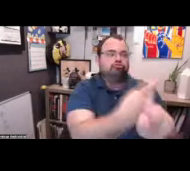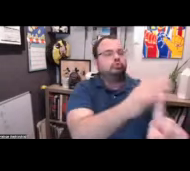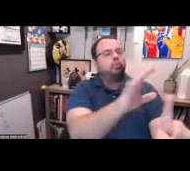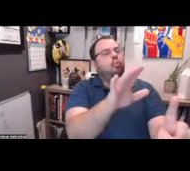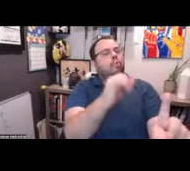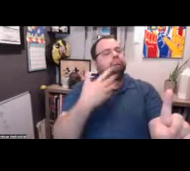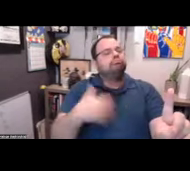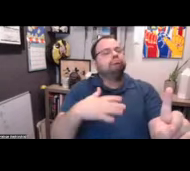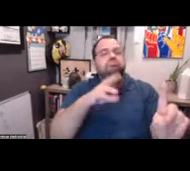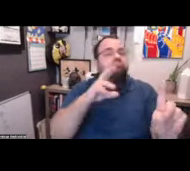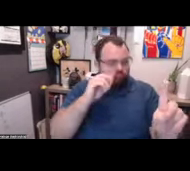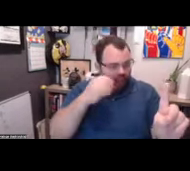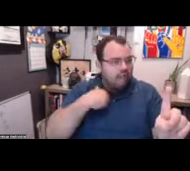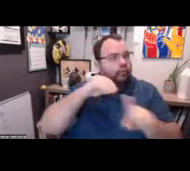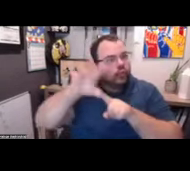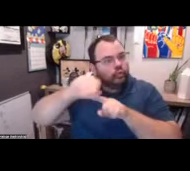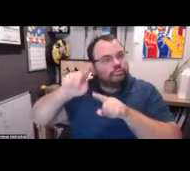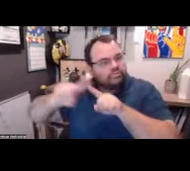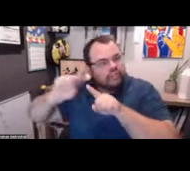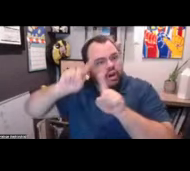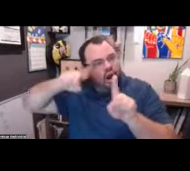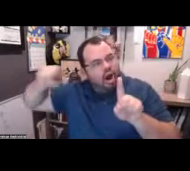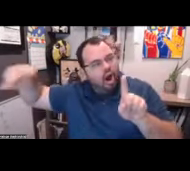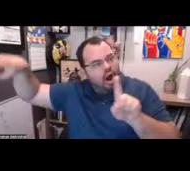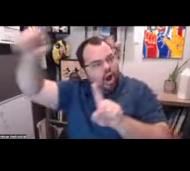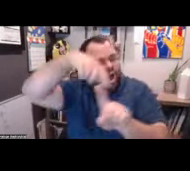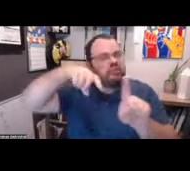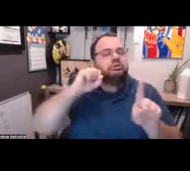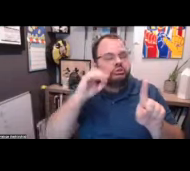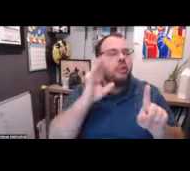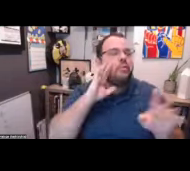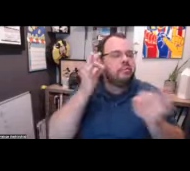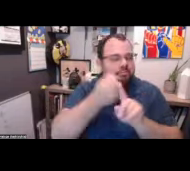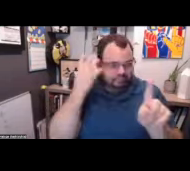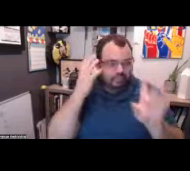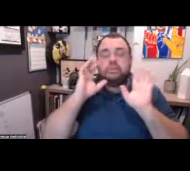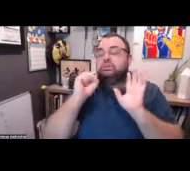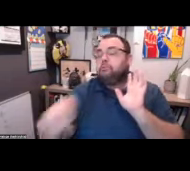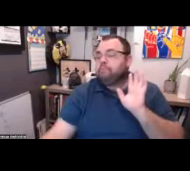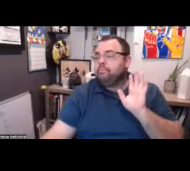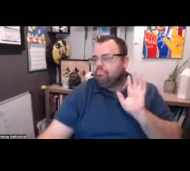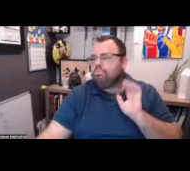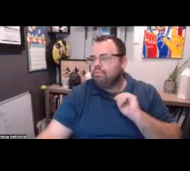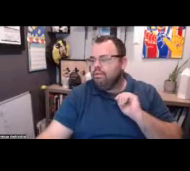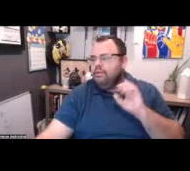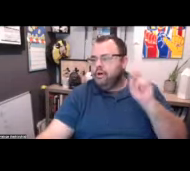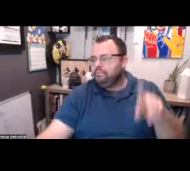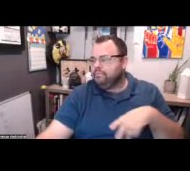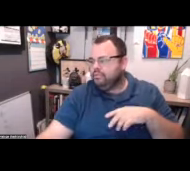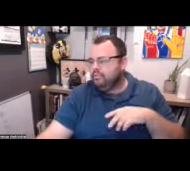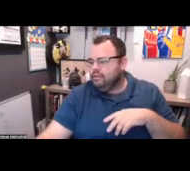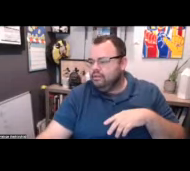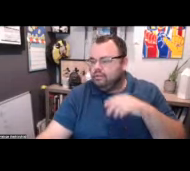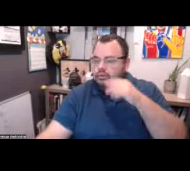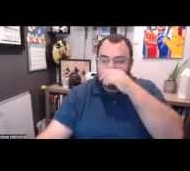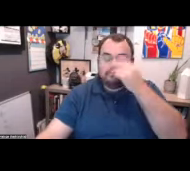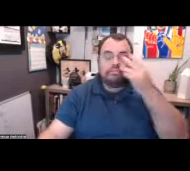aspects. It's not just for hearing. It affects many different areas and aspects of life, but we'll expand on that